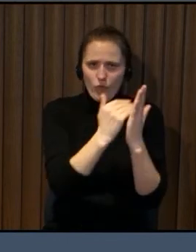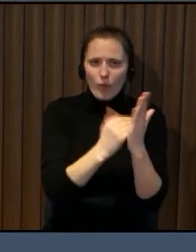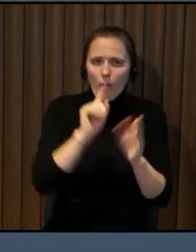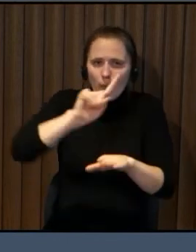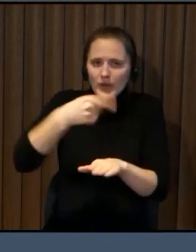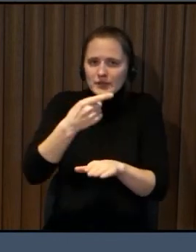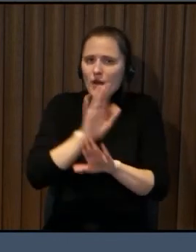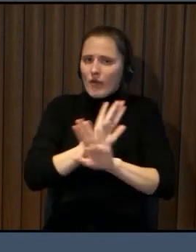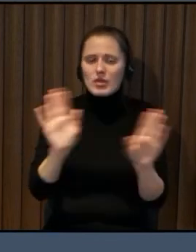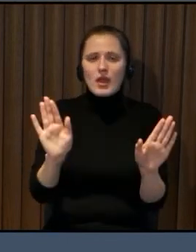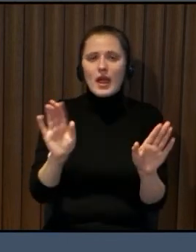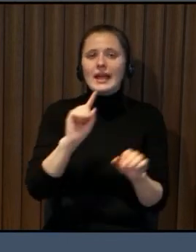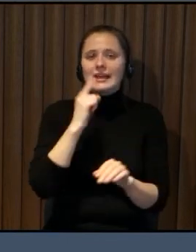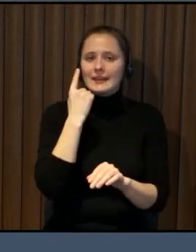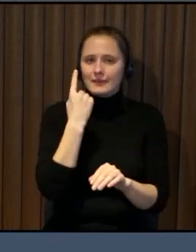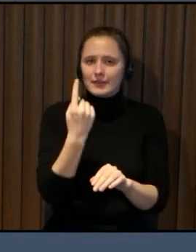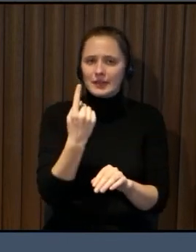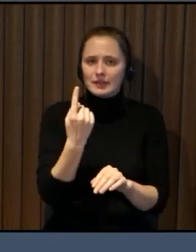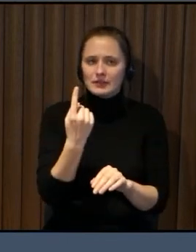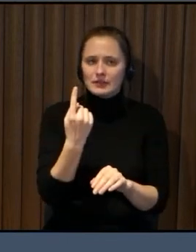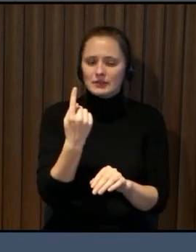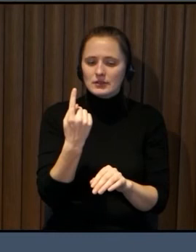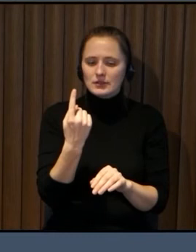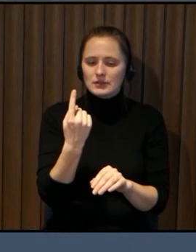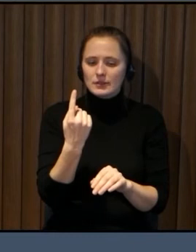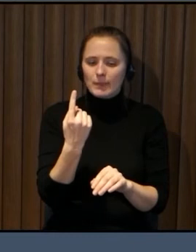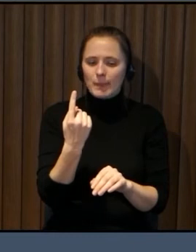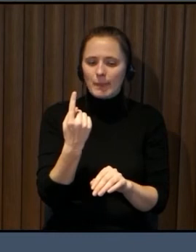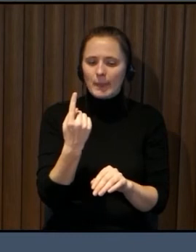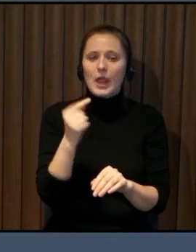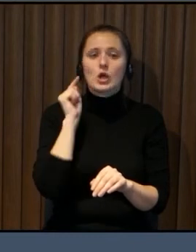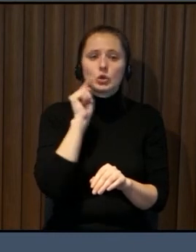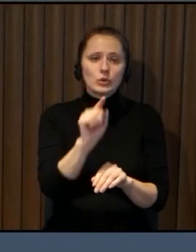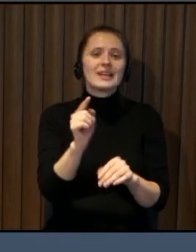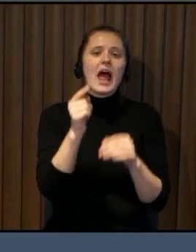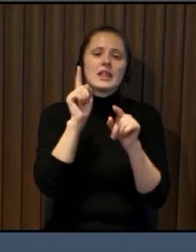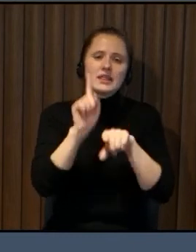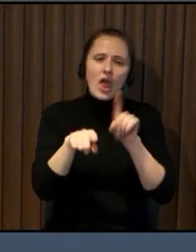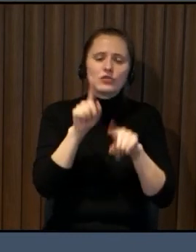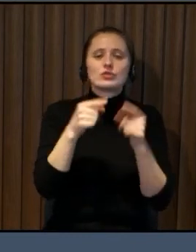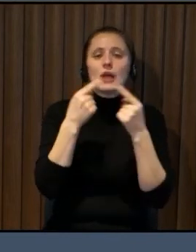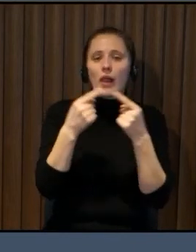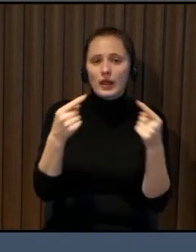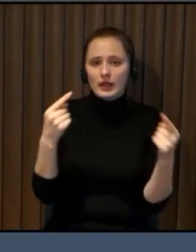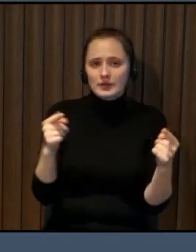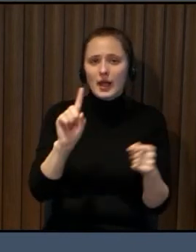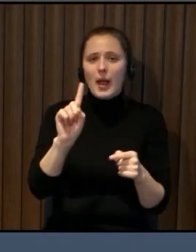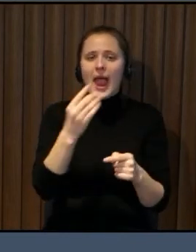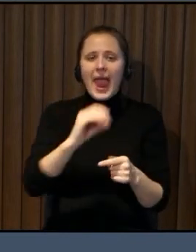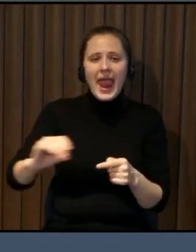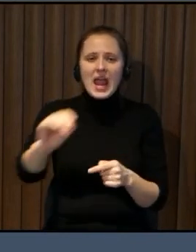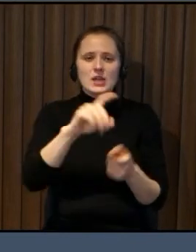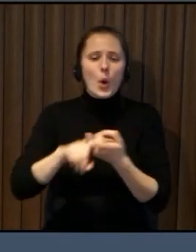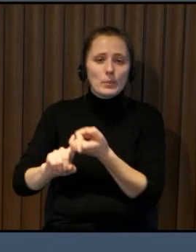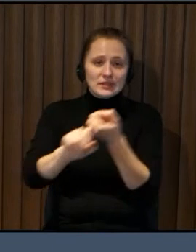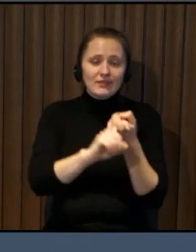Why should it be included everywhere? Is it a formal requirement or not? So one trick is that there are several things.